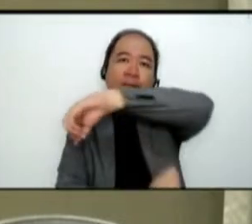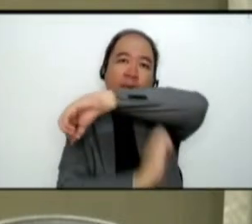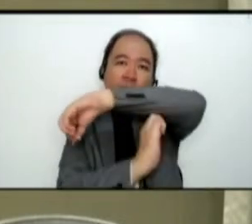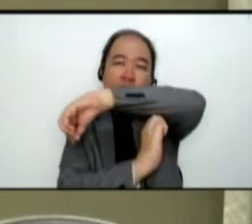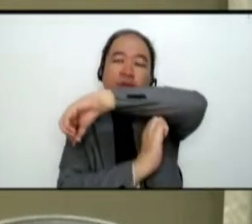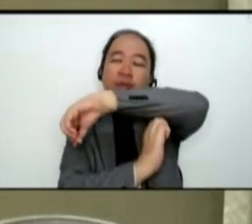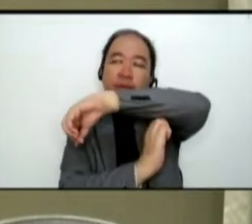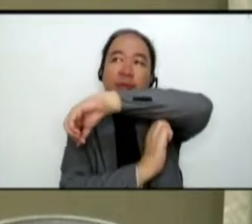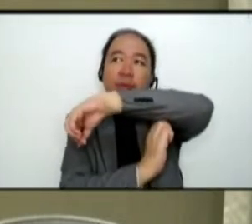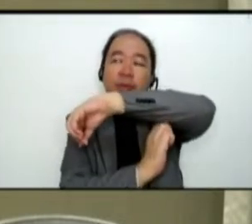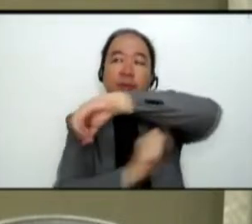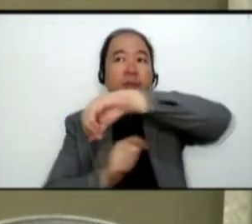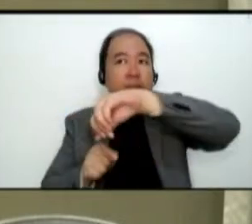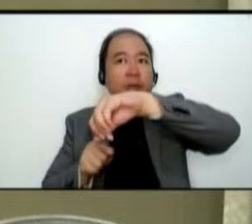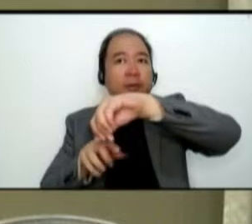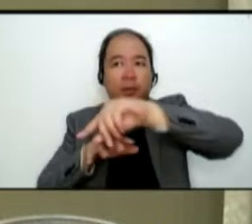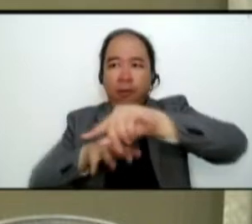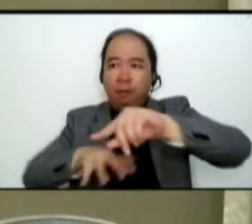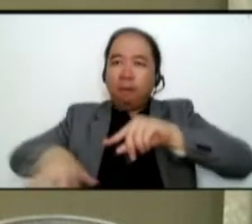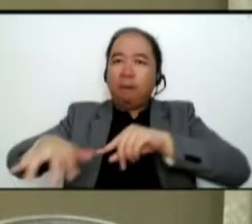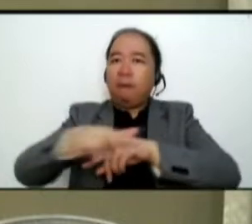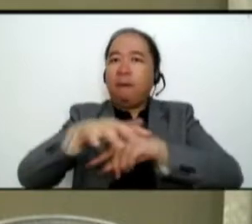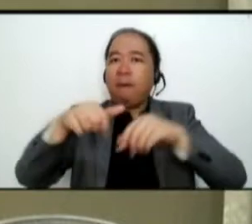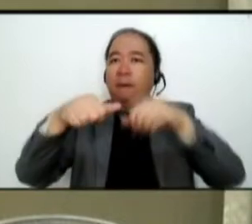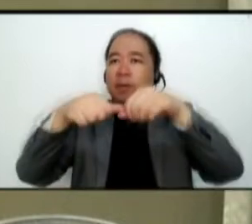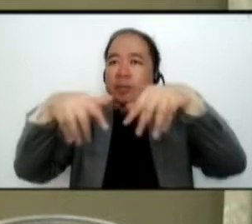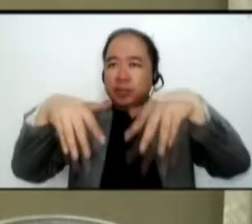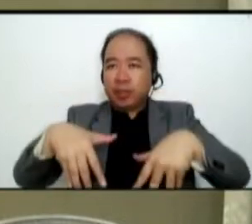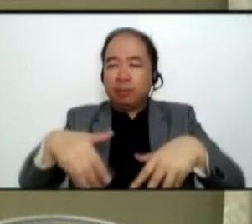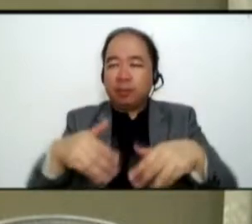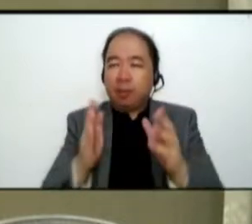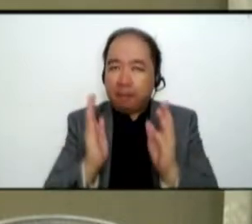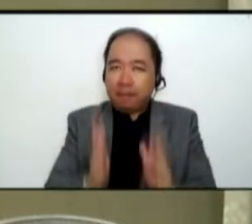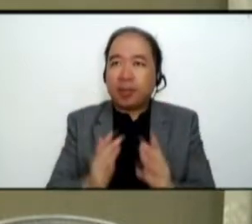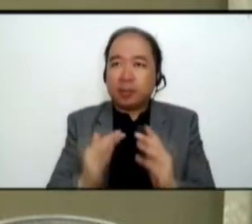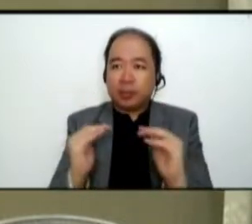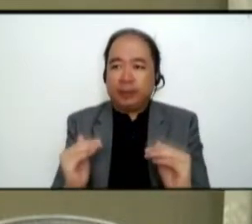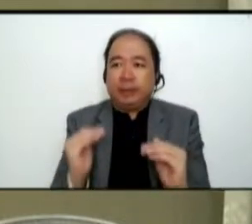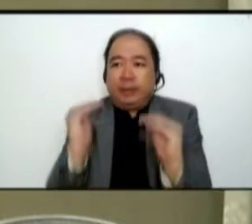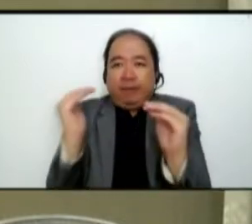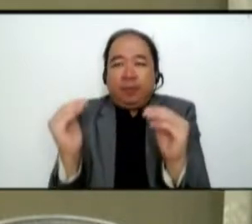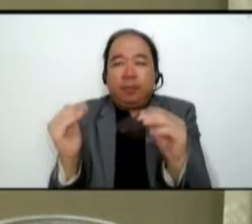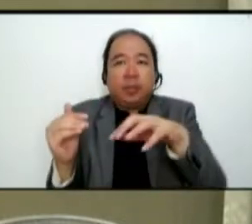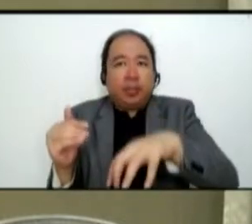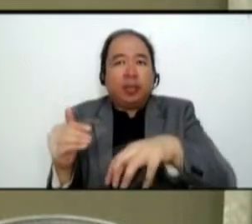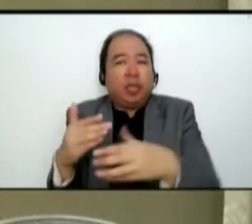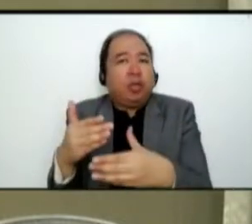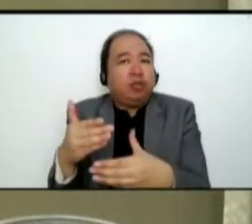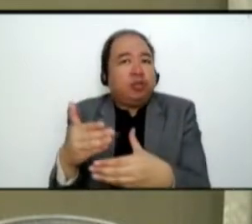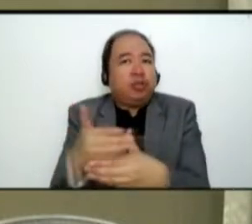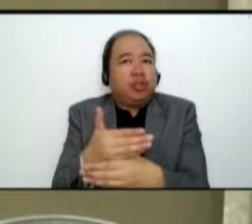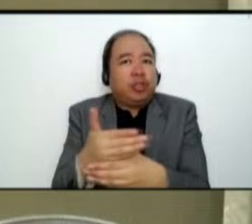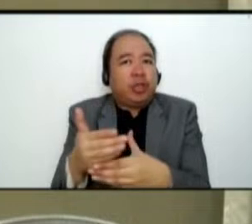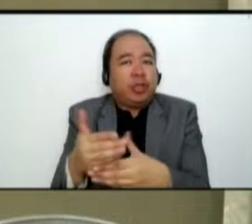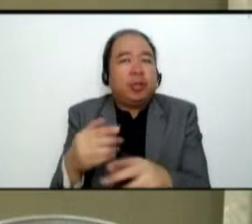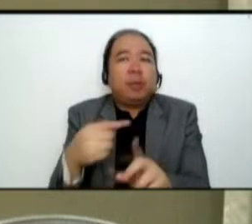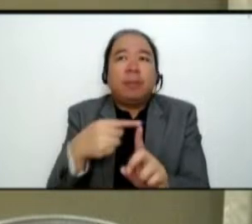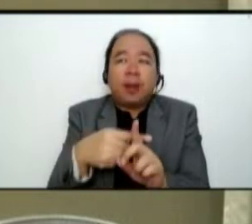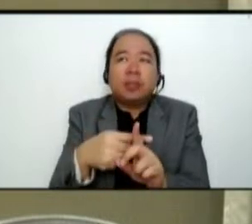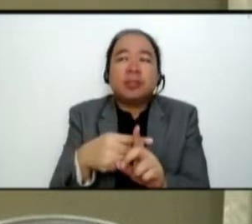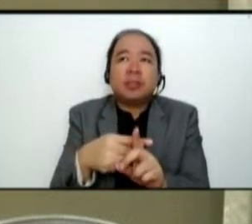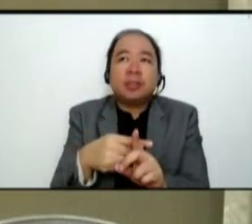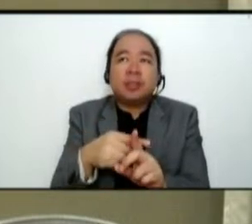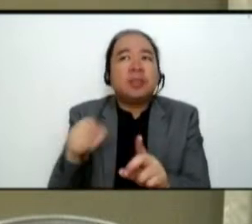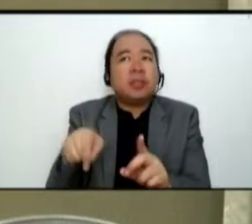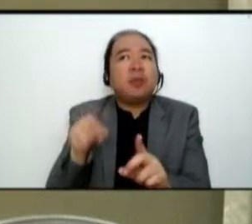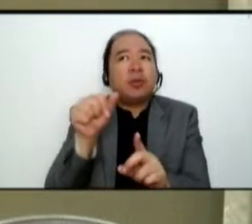which the entire system needs to be developed is not only Asia-centric, but it's also something that, of course, in Asia is emphasized a lot. And I